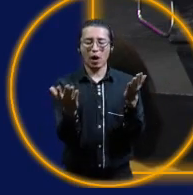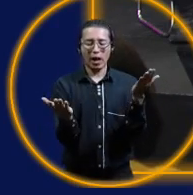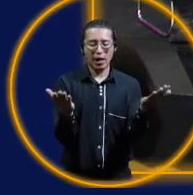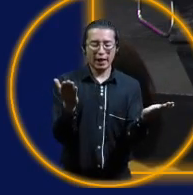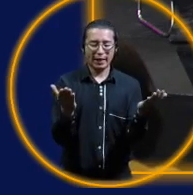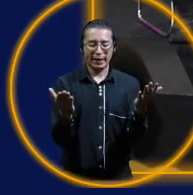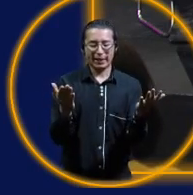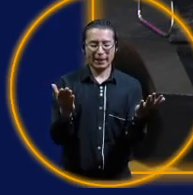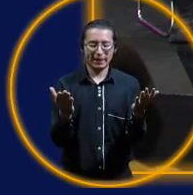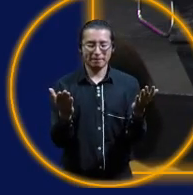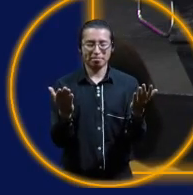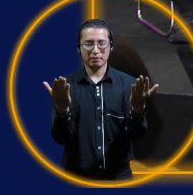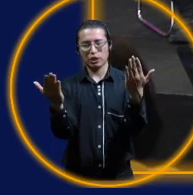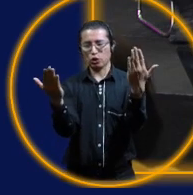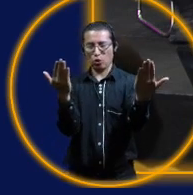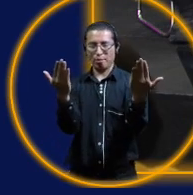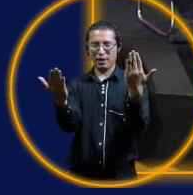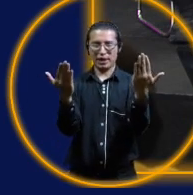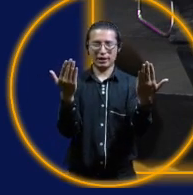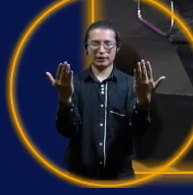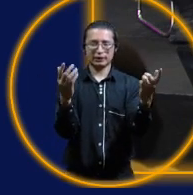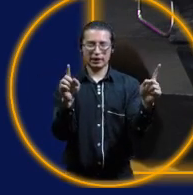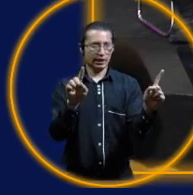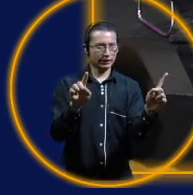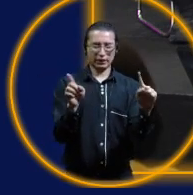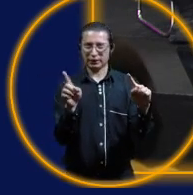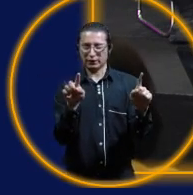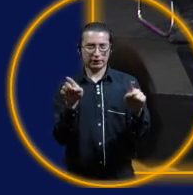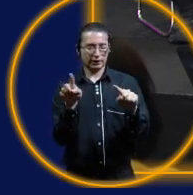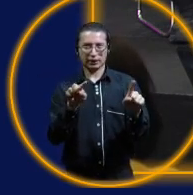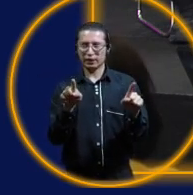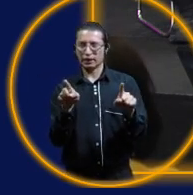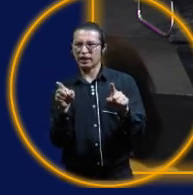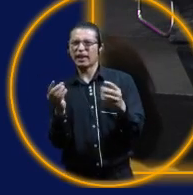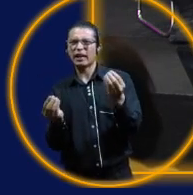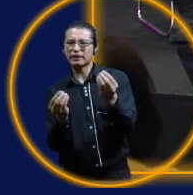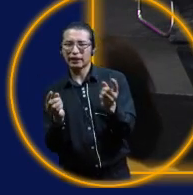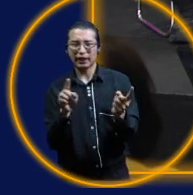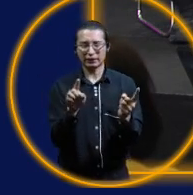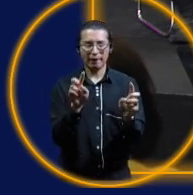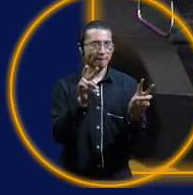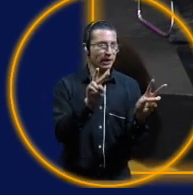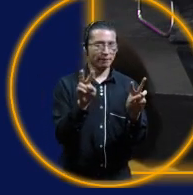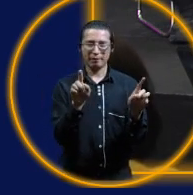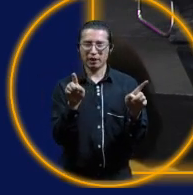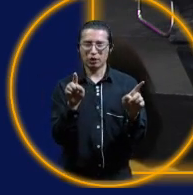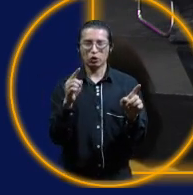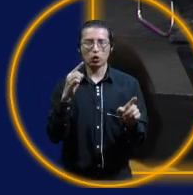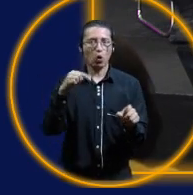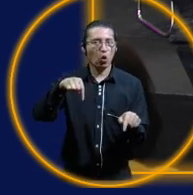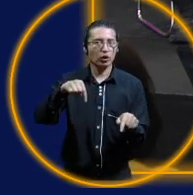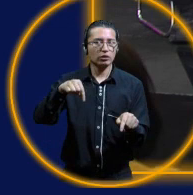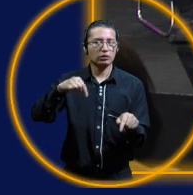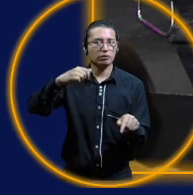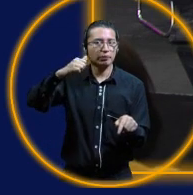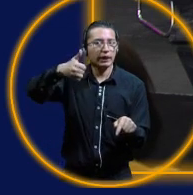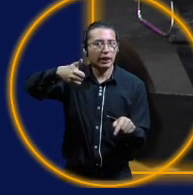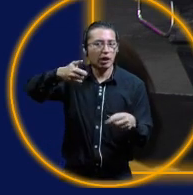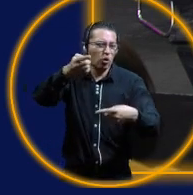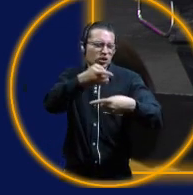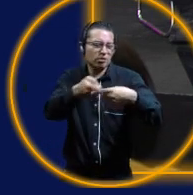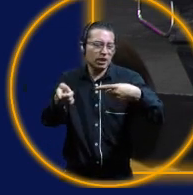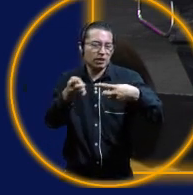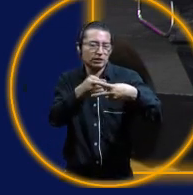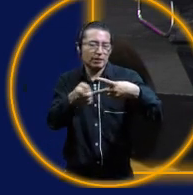of like maybe what you're looking at for a day or a week of not looking at social